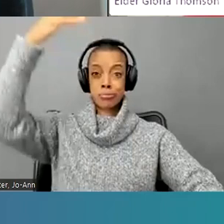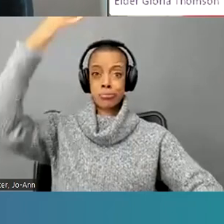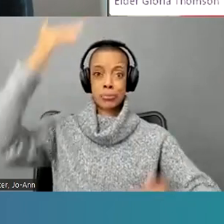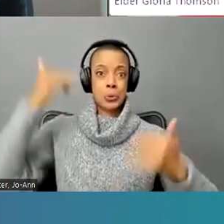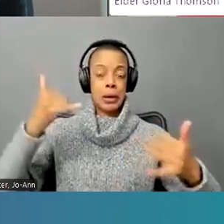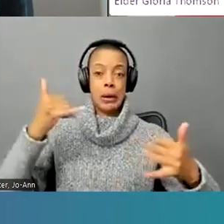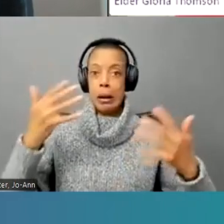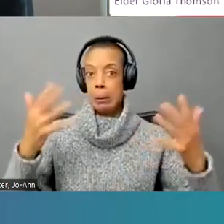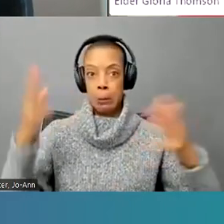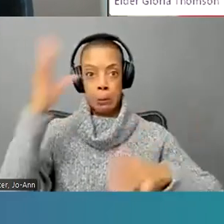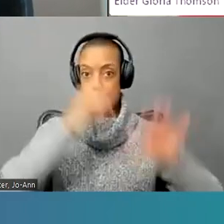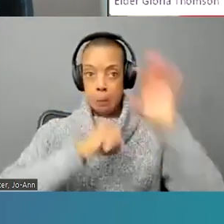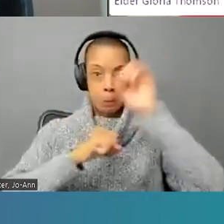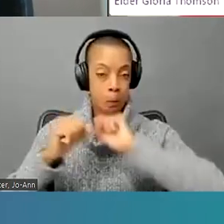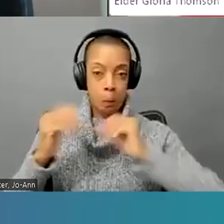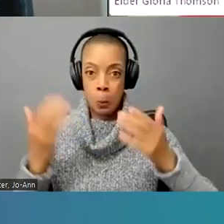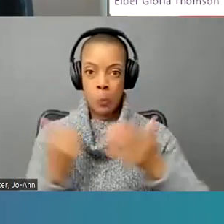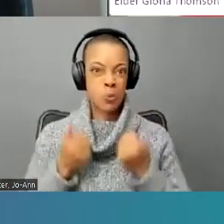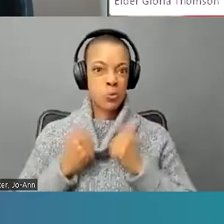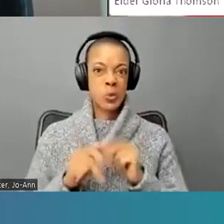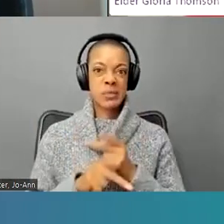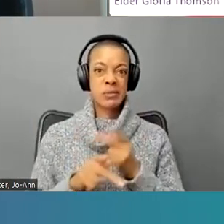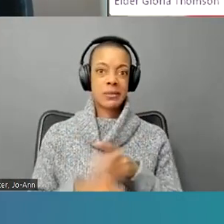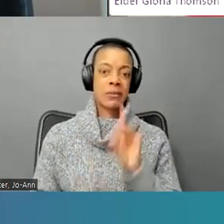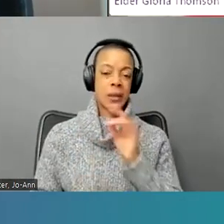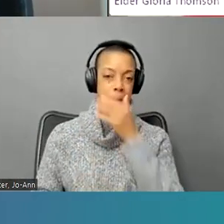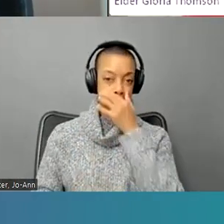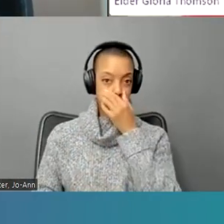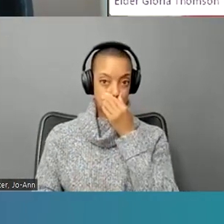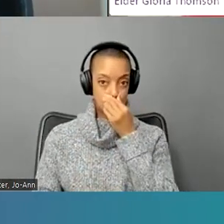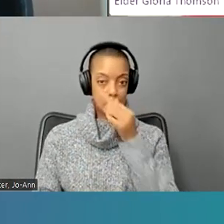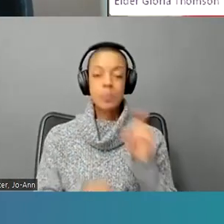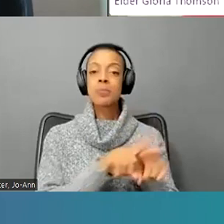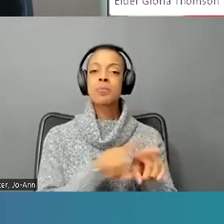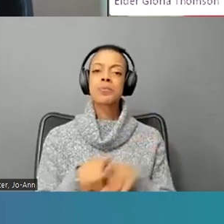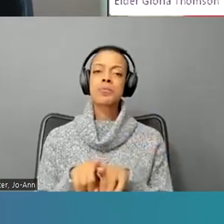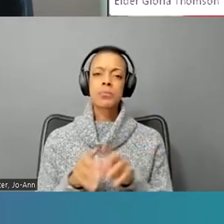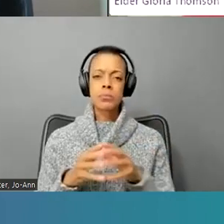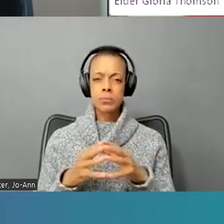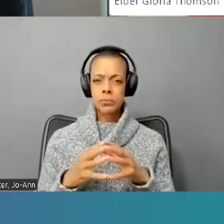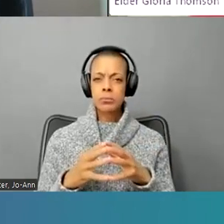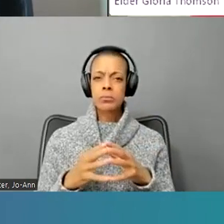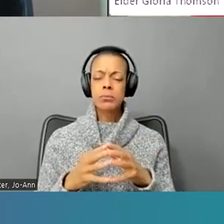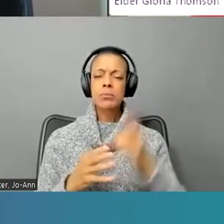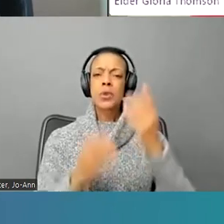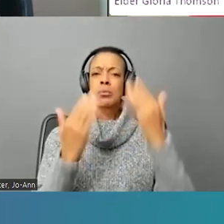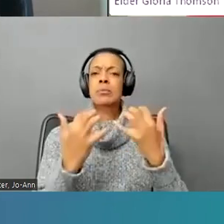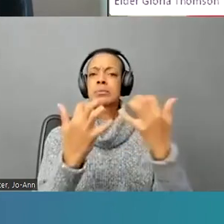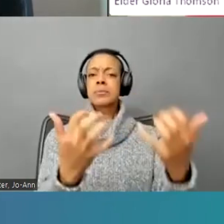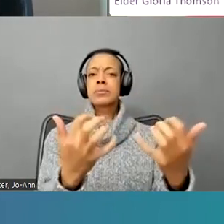but we'll work that out. Yes. I also noticed someone mentioned